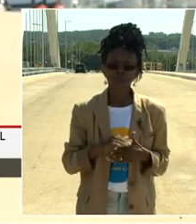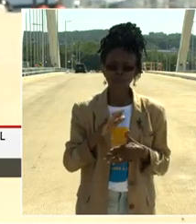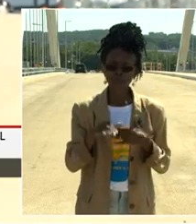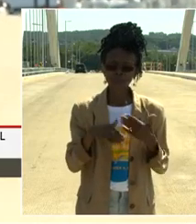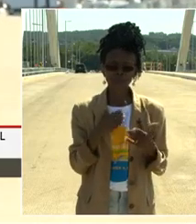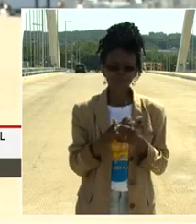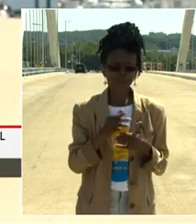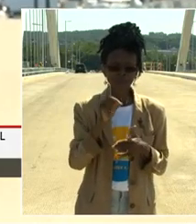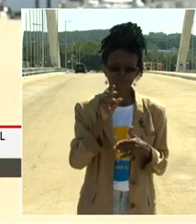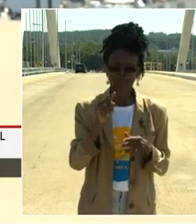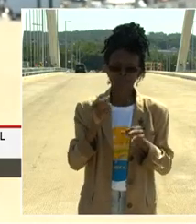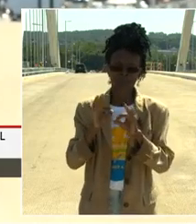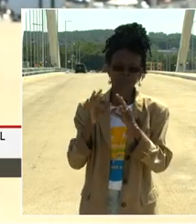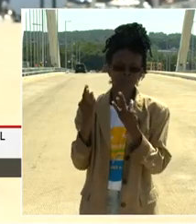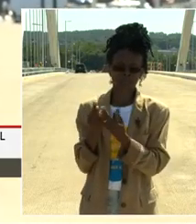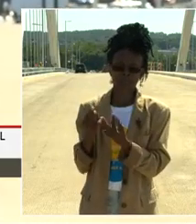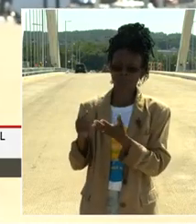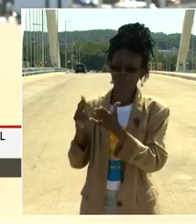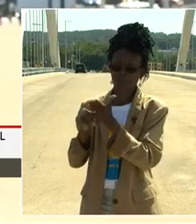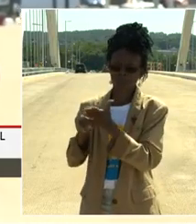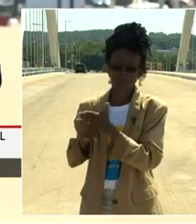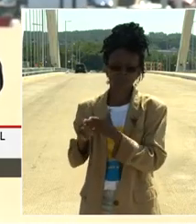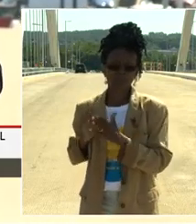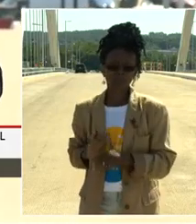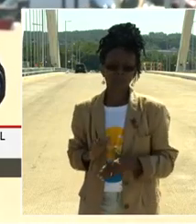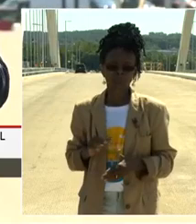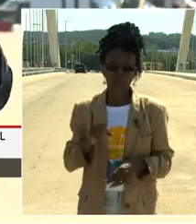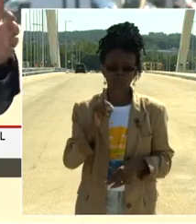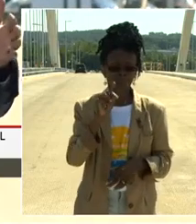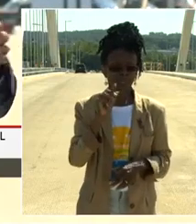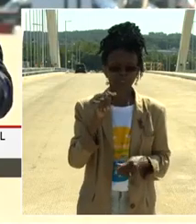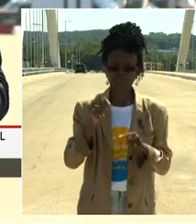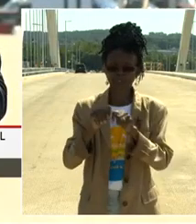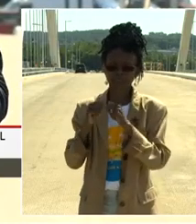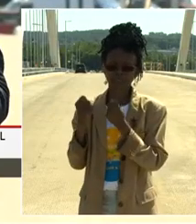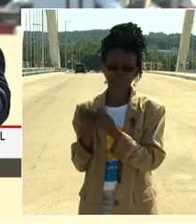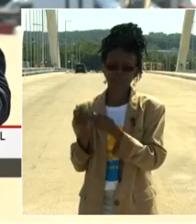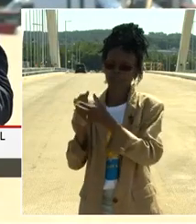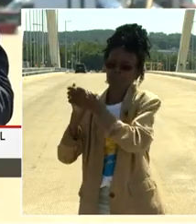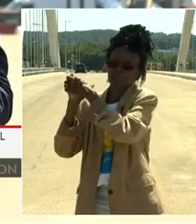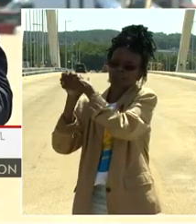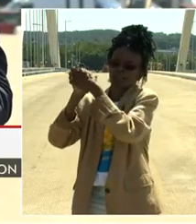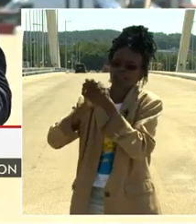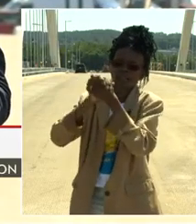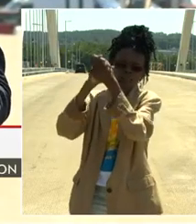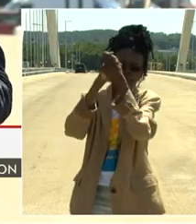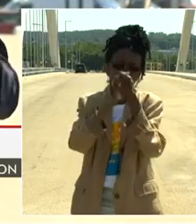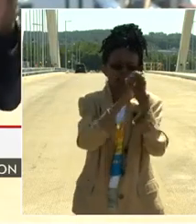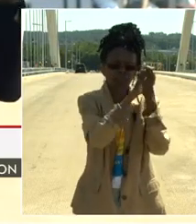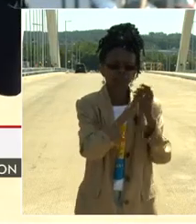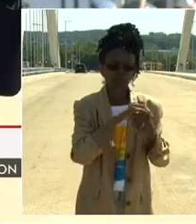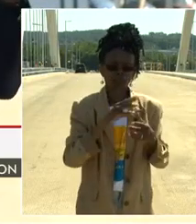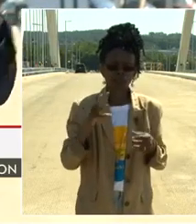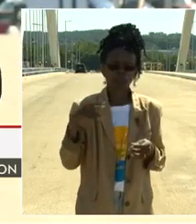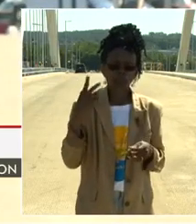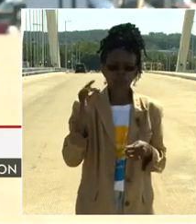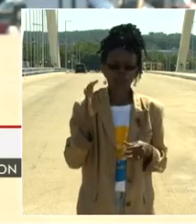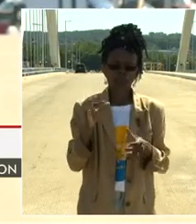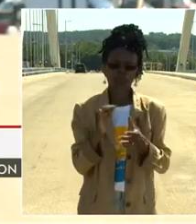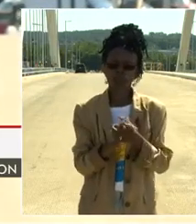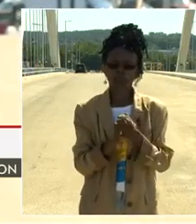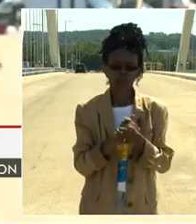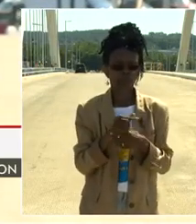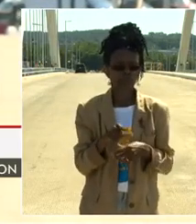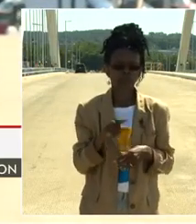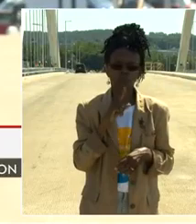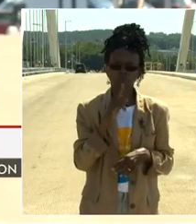family, the DDOT contractors, the DDOT team, congratulations, and congratulations, Washington, D.C. This is a beautiful bridge.